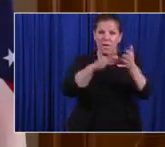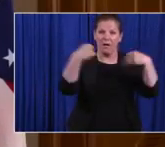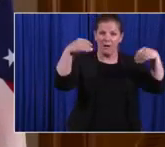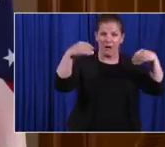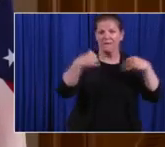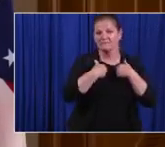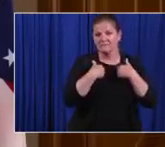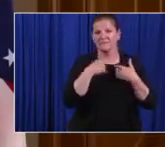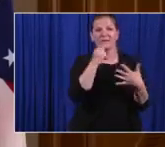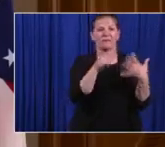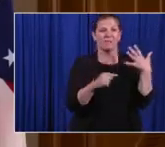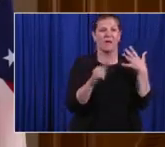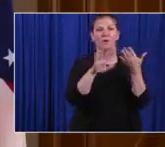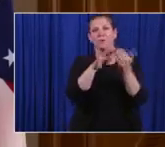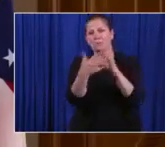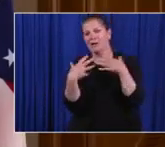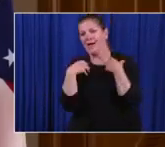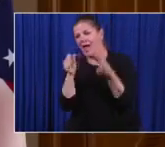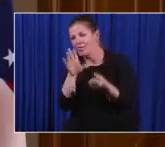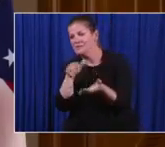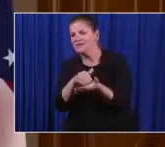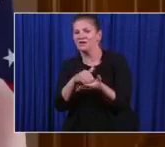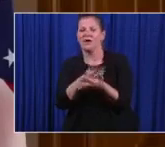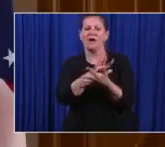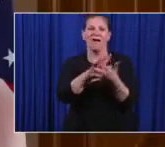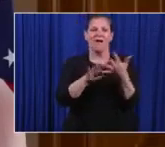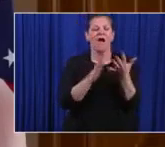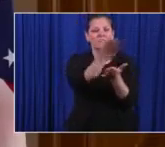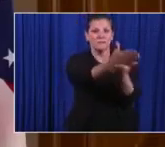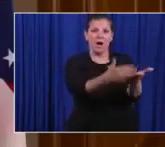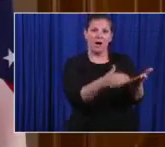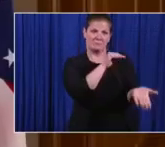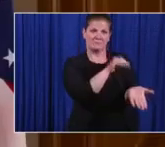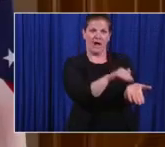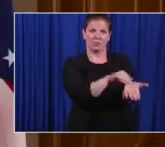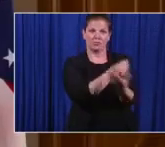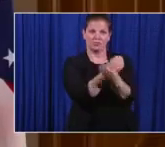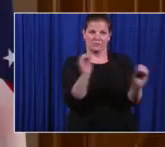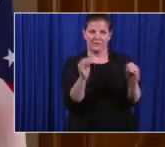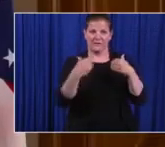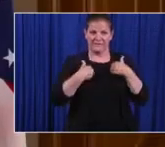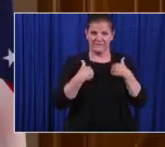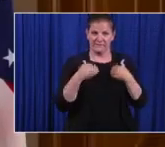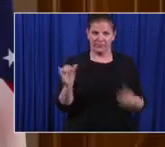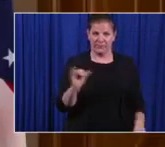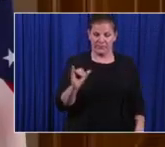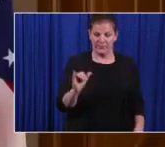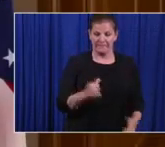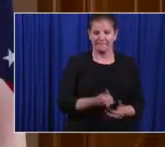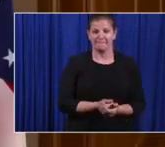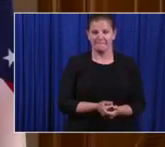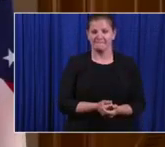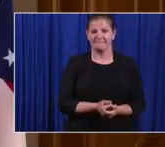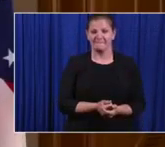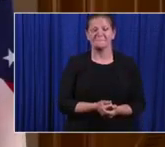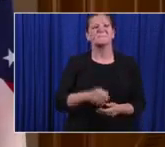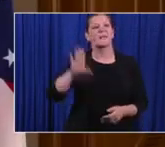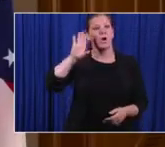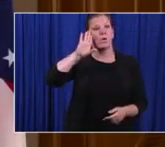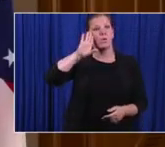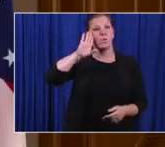me also comment about primary care physicians. We know that some people have told us that